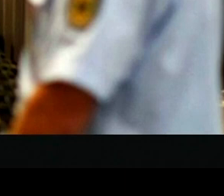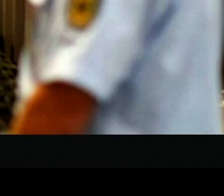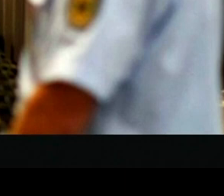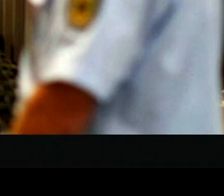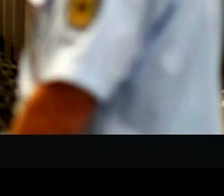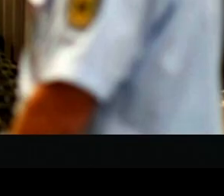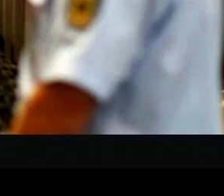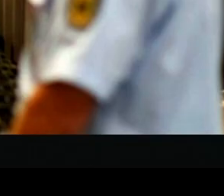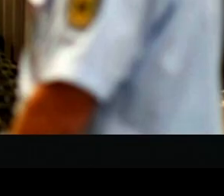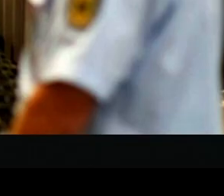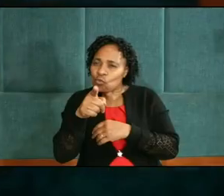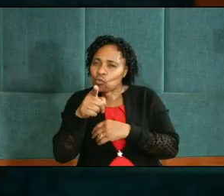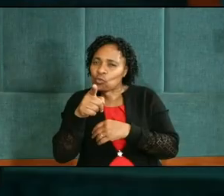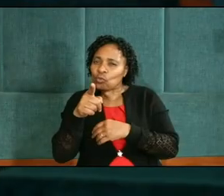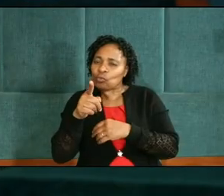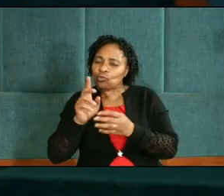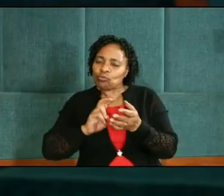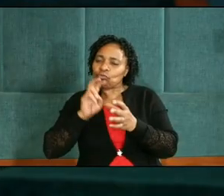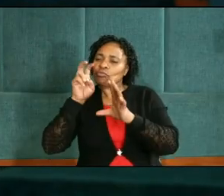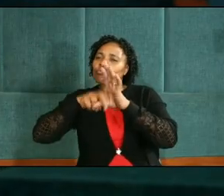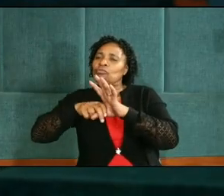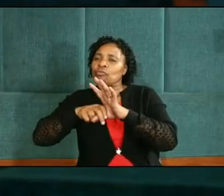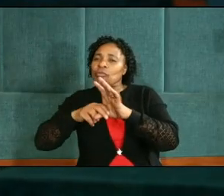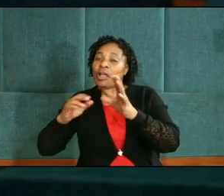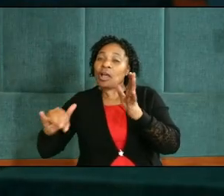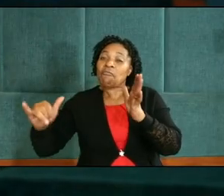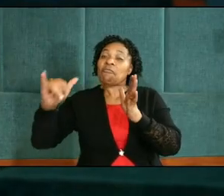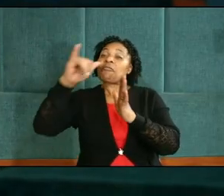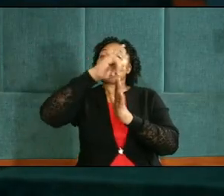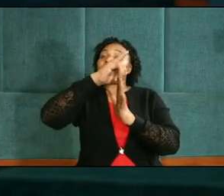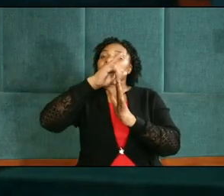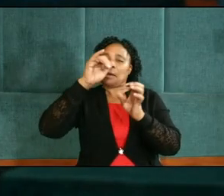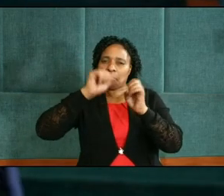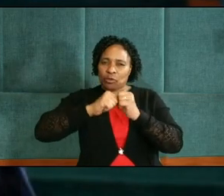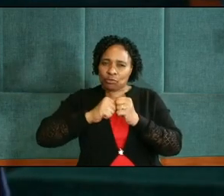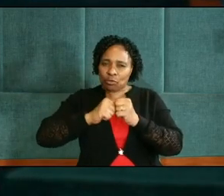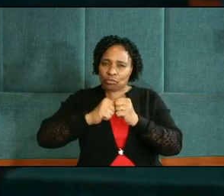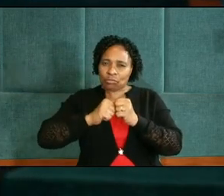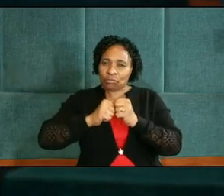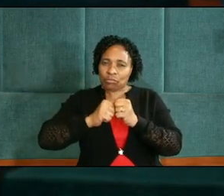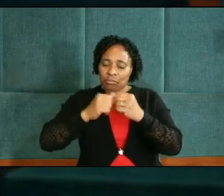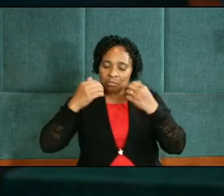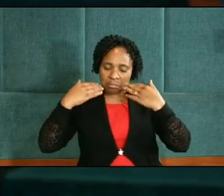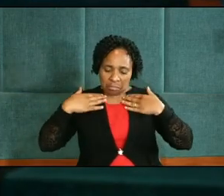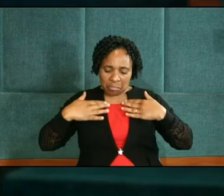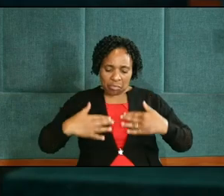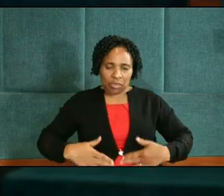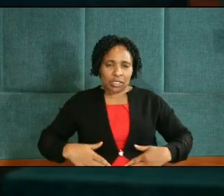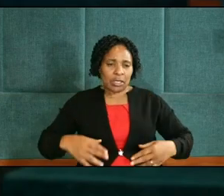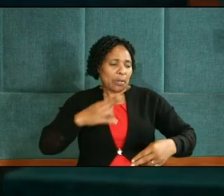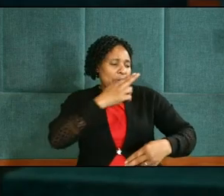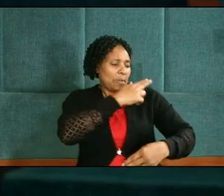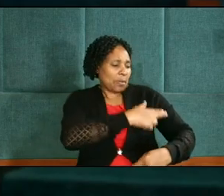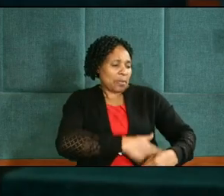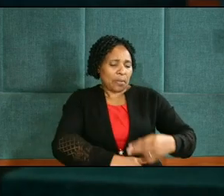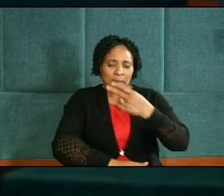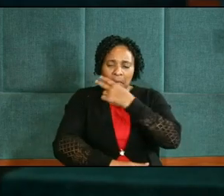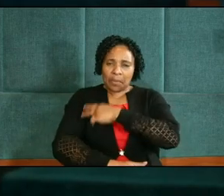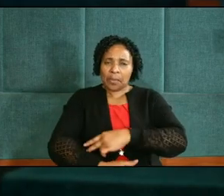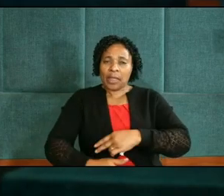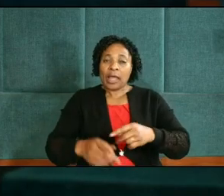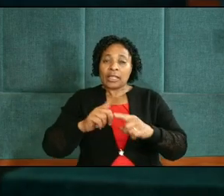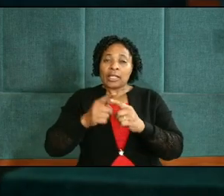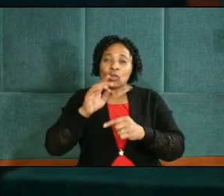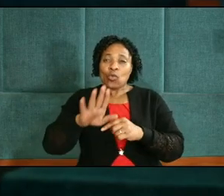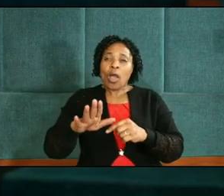for you to board the flight, you have to pass through that body scanner, and it checks your entire body. And you don't want